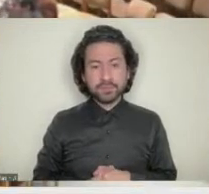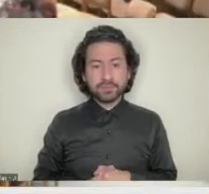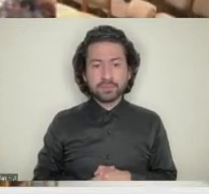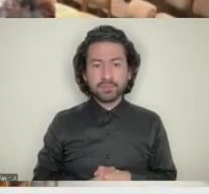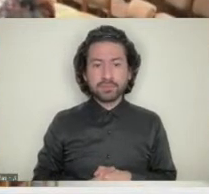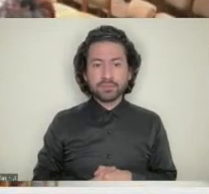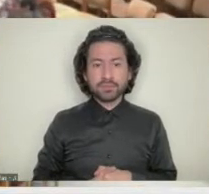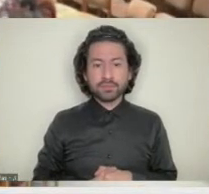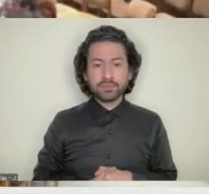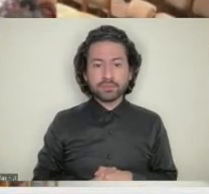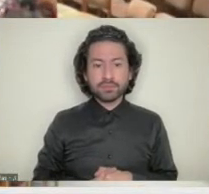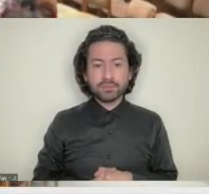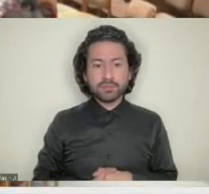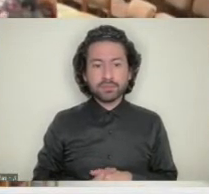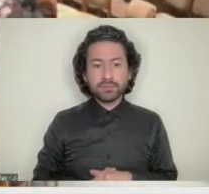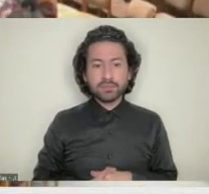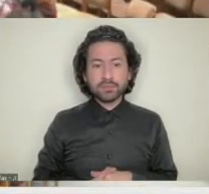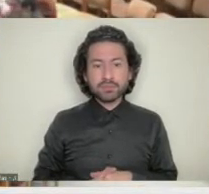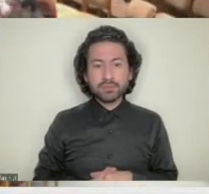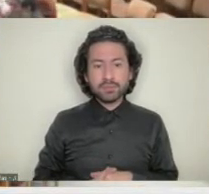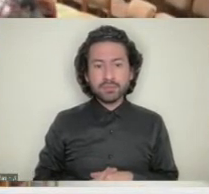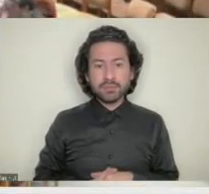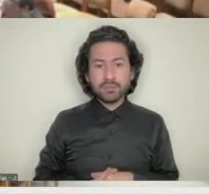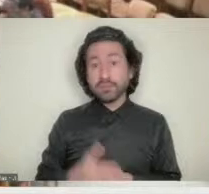question. Let us have